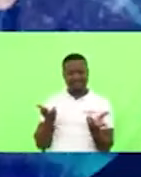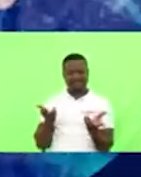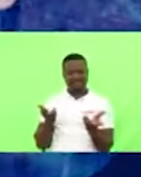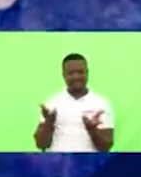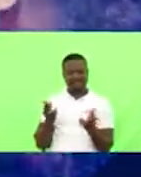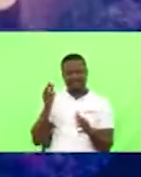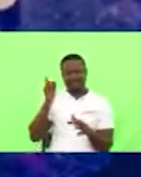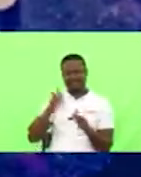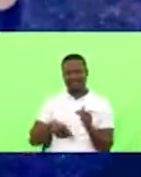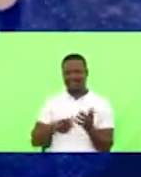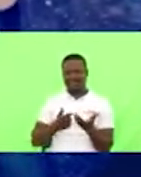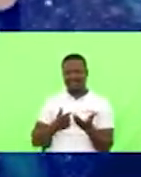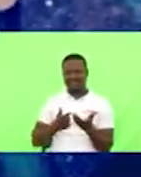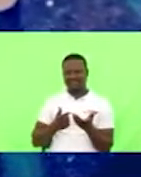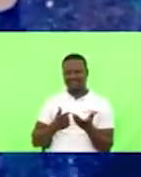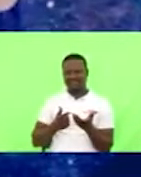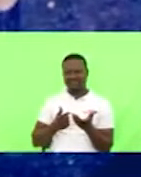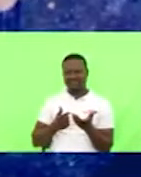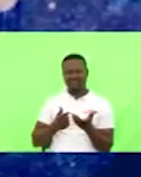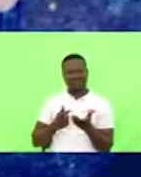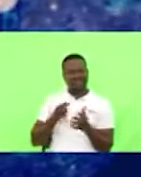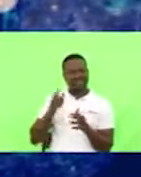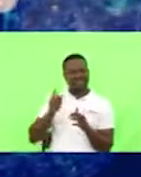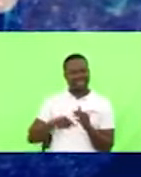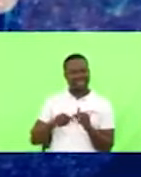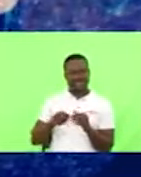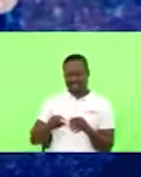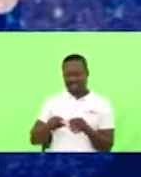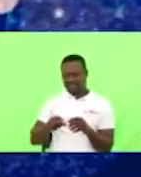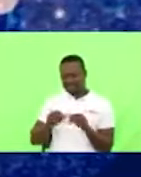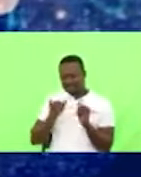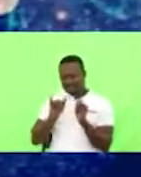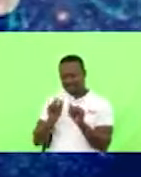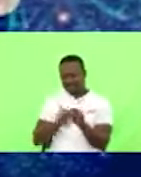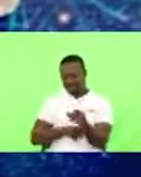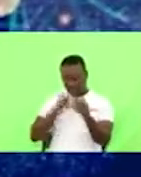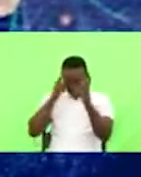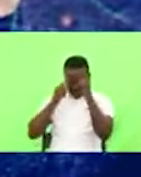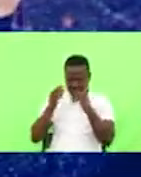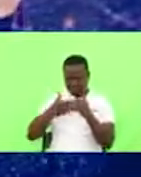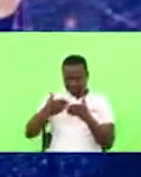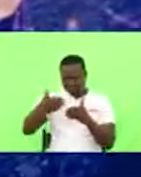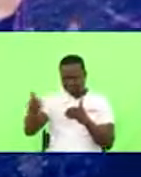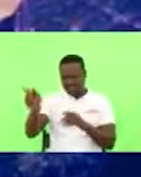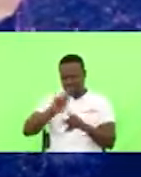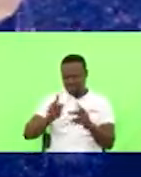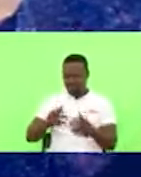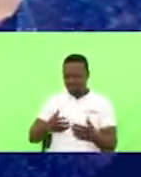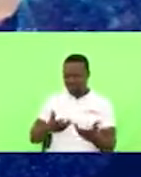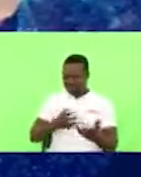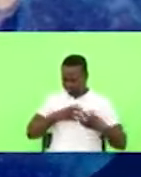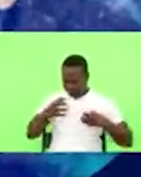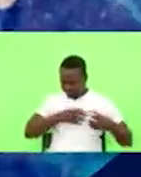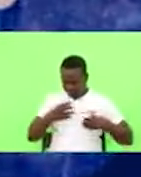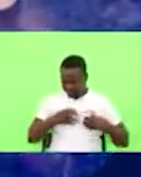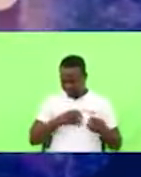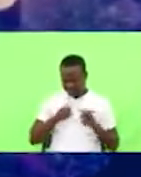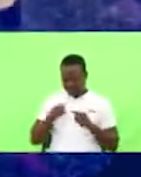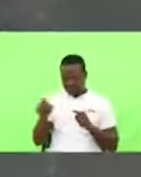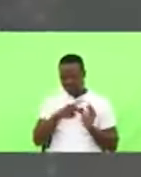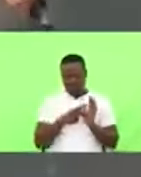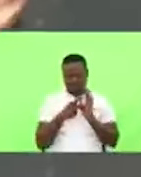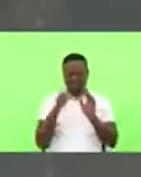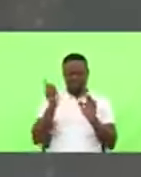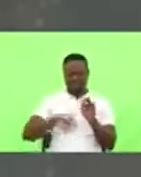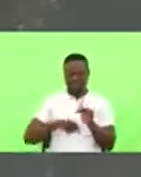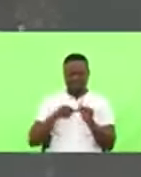It can't live beyond a certain group of people. Because people will challenge it and you may not be able to prove it, even though